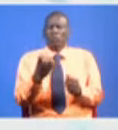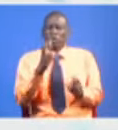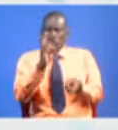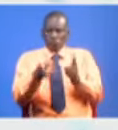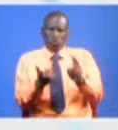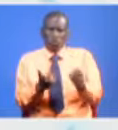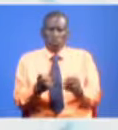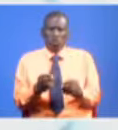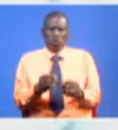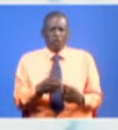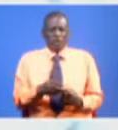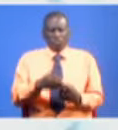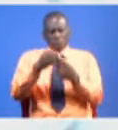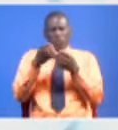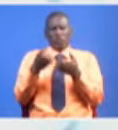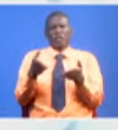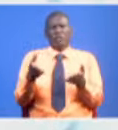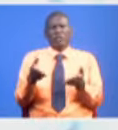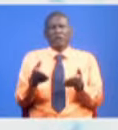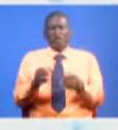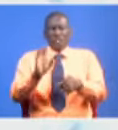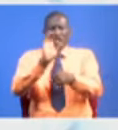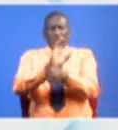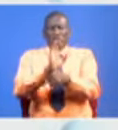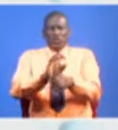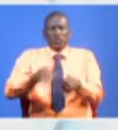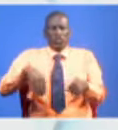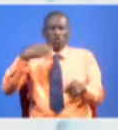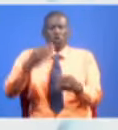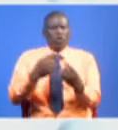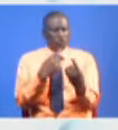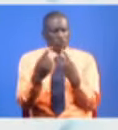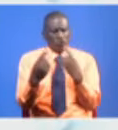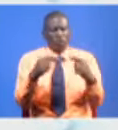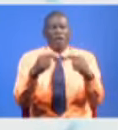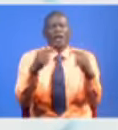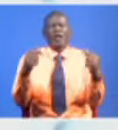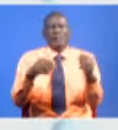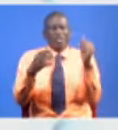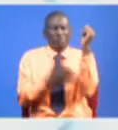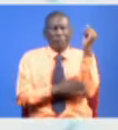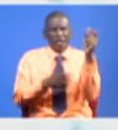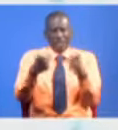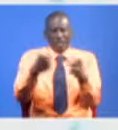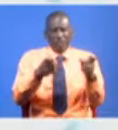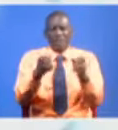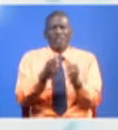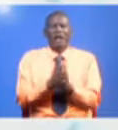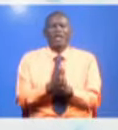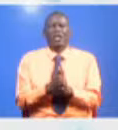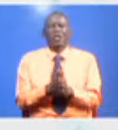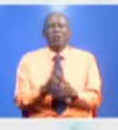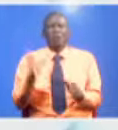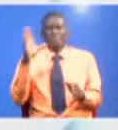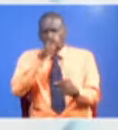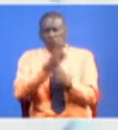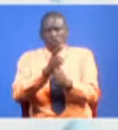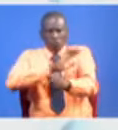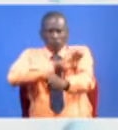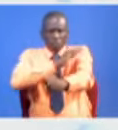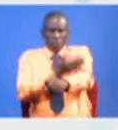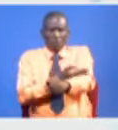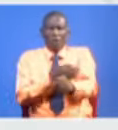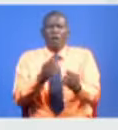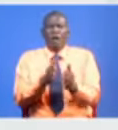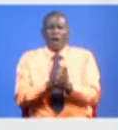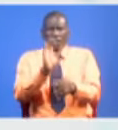was an exception. The church has always spoken against bad governance and abuse of power. And